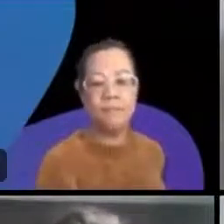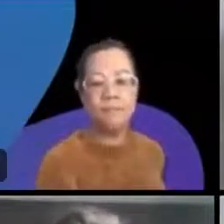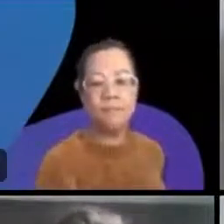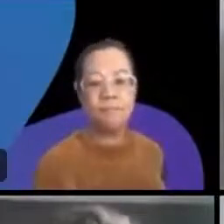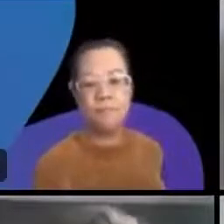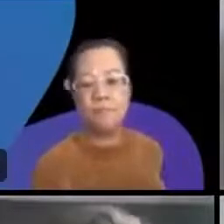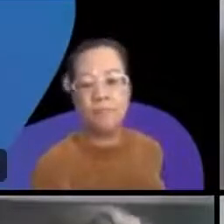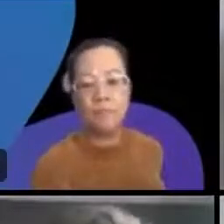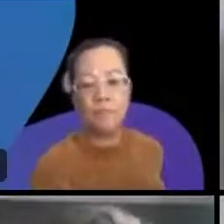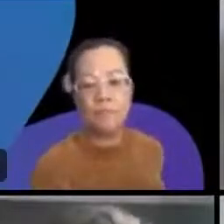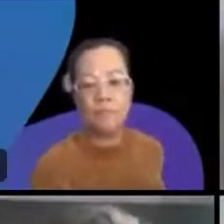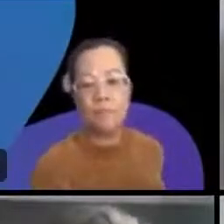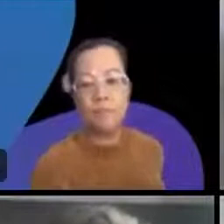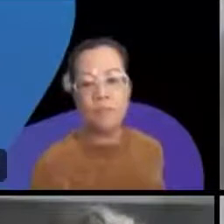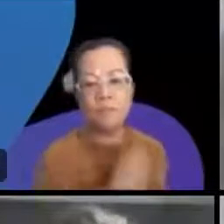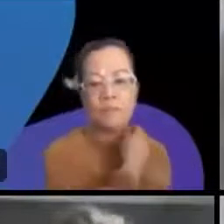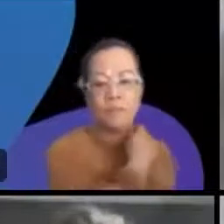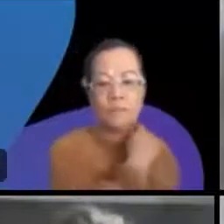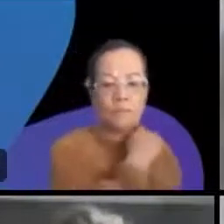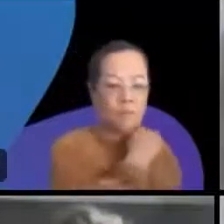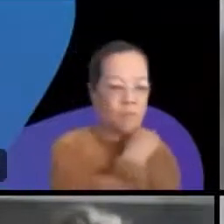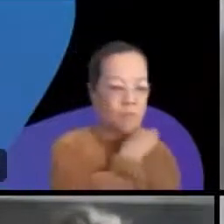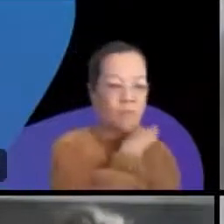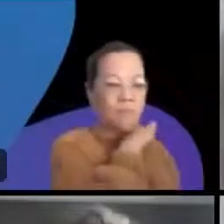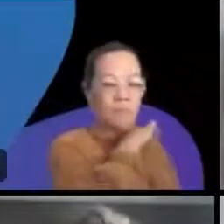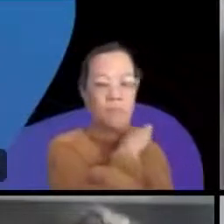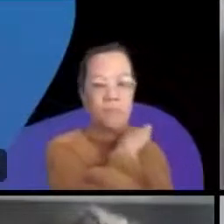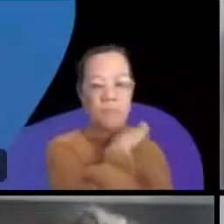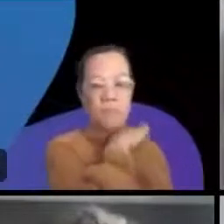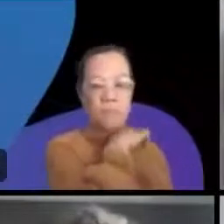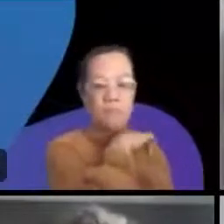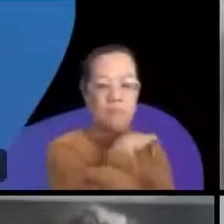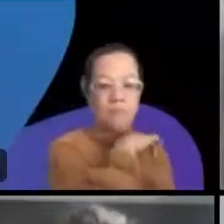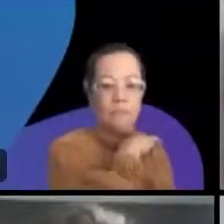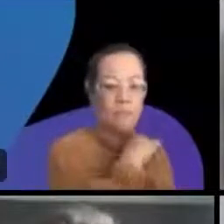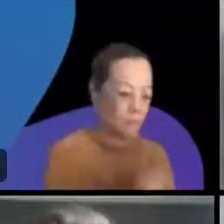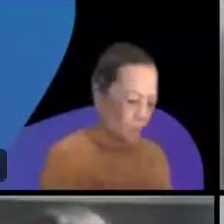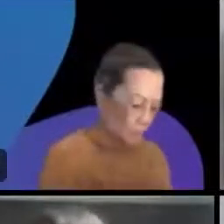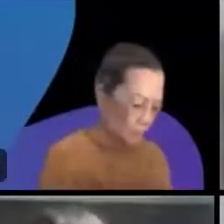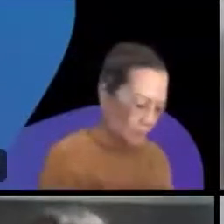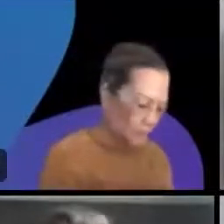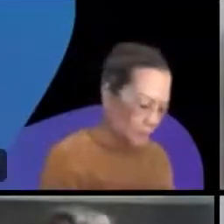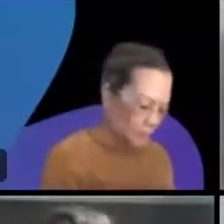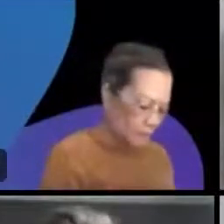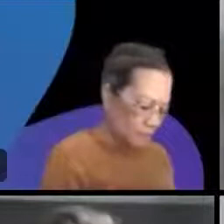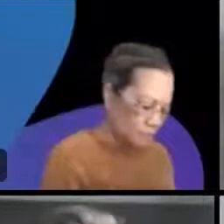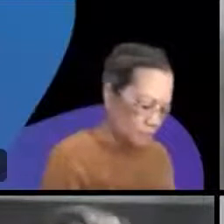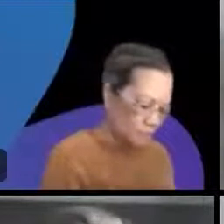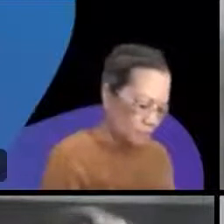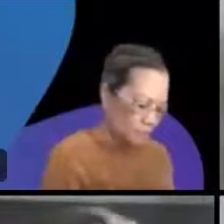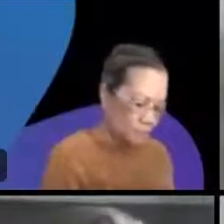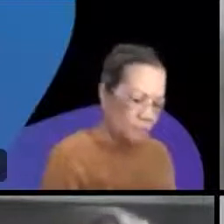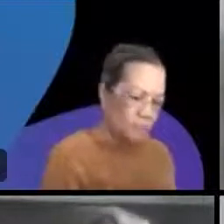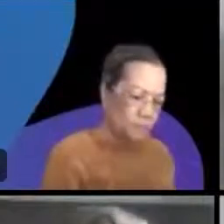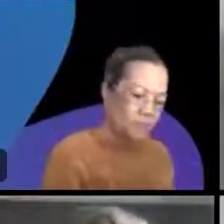know, Michelle, you were part of that work group that was kind of working on developing this. Was there a service provider component of this that you were aware of as far